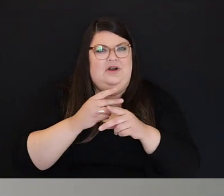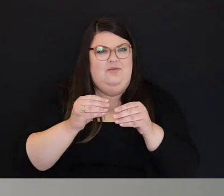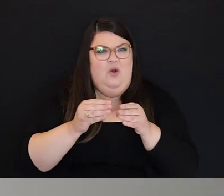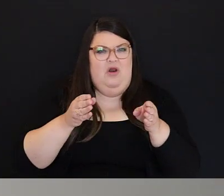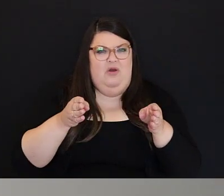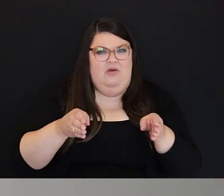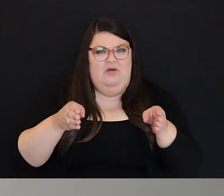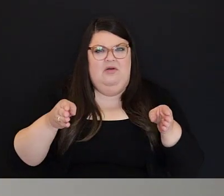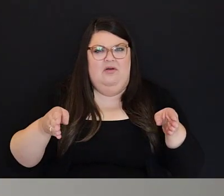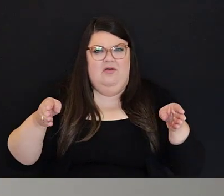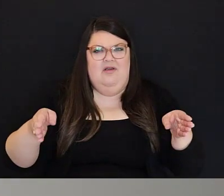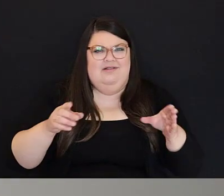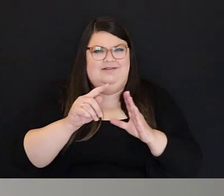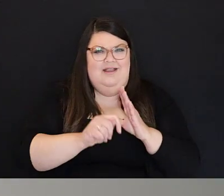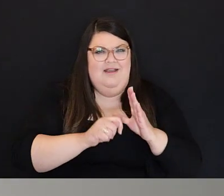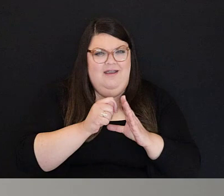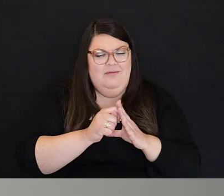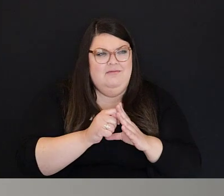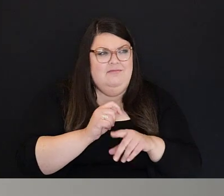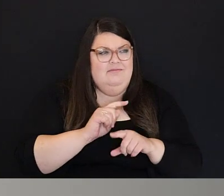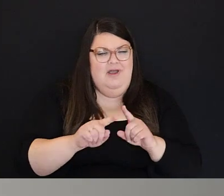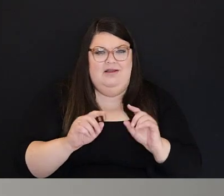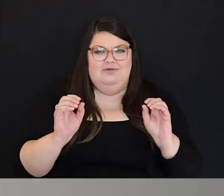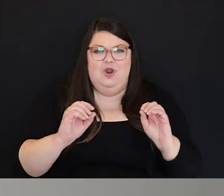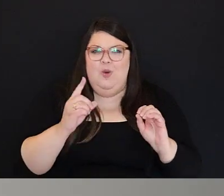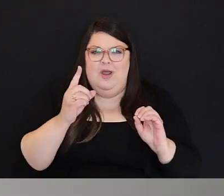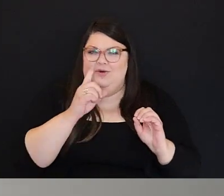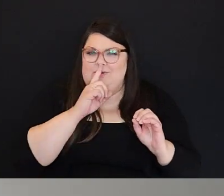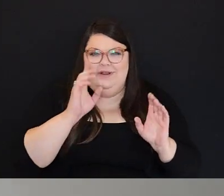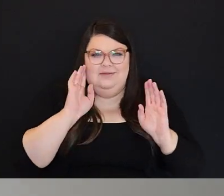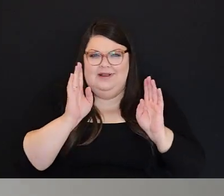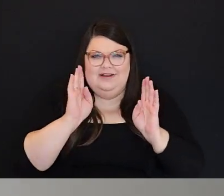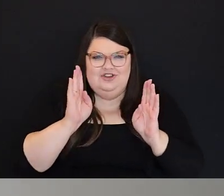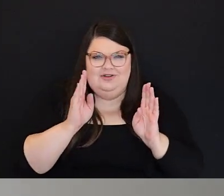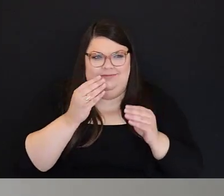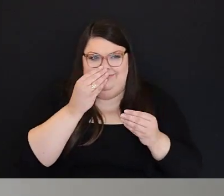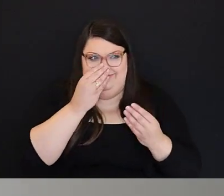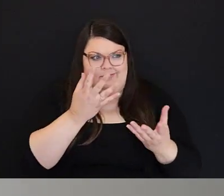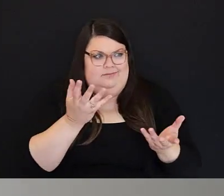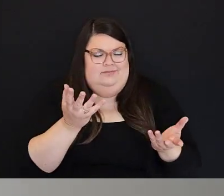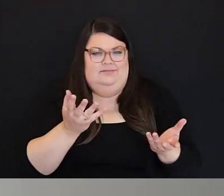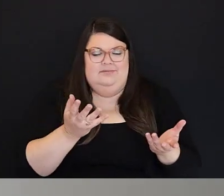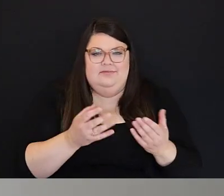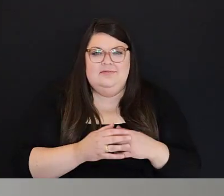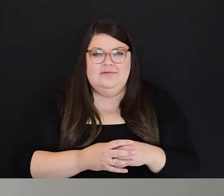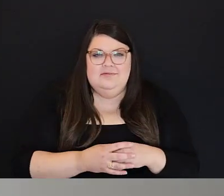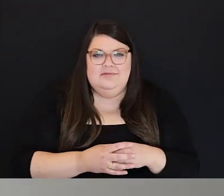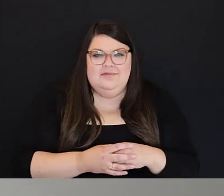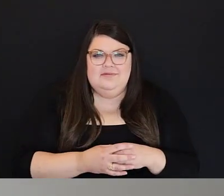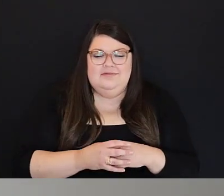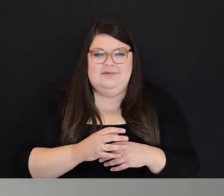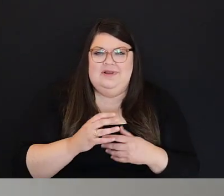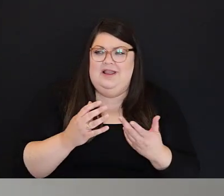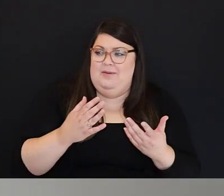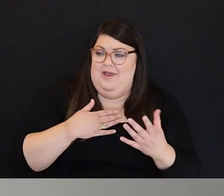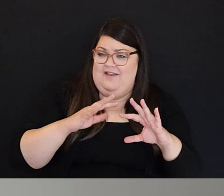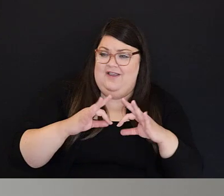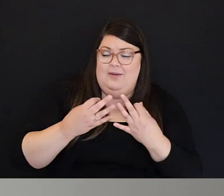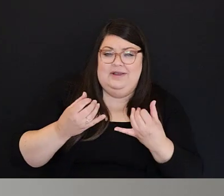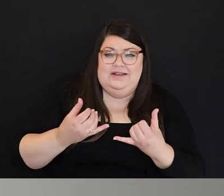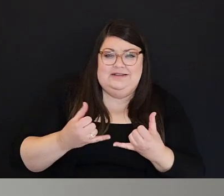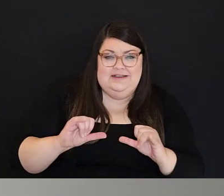longer, wider and wider, yet no one really seemed to be paying any attention. And with my family still living